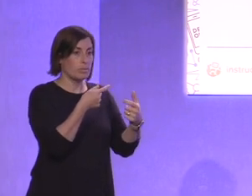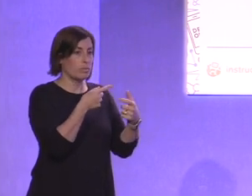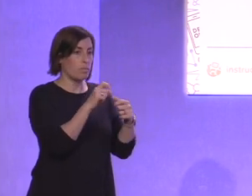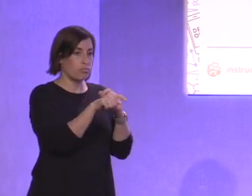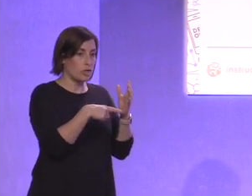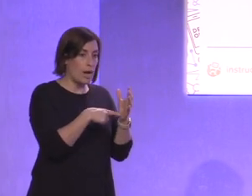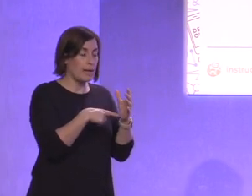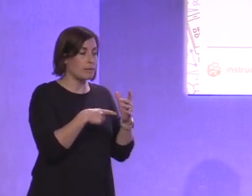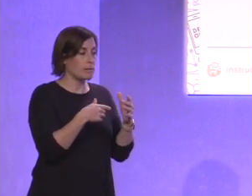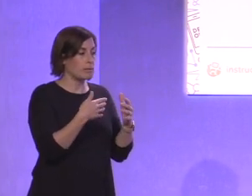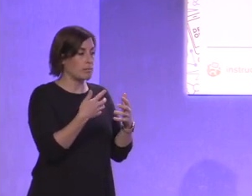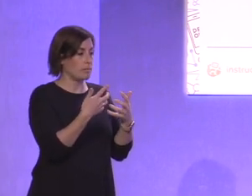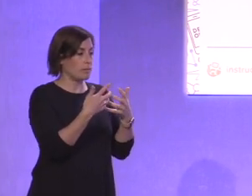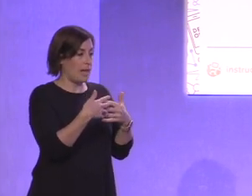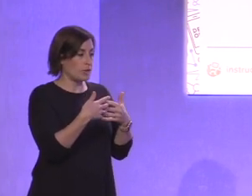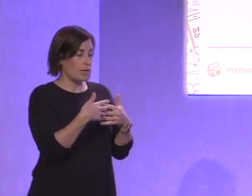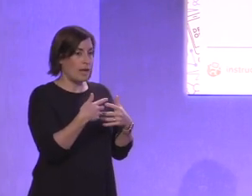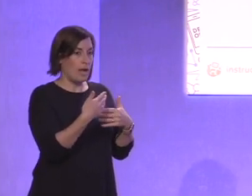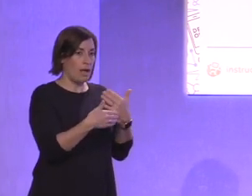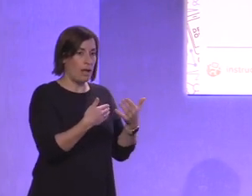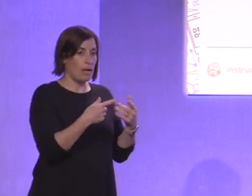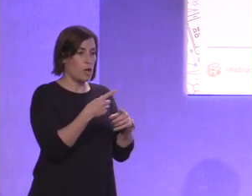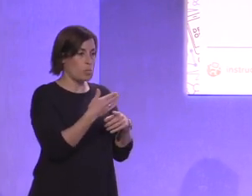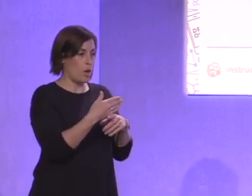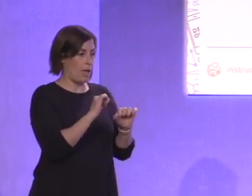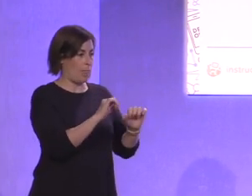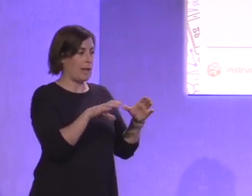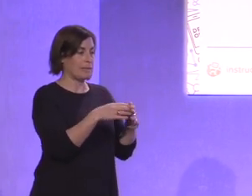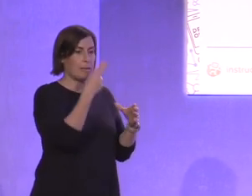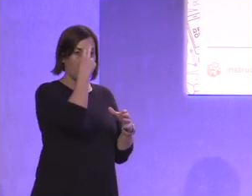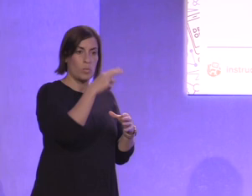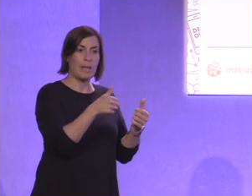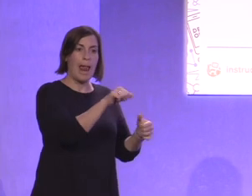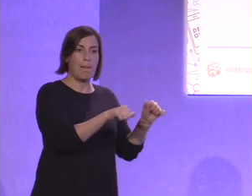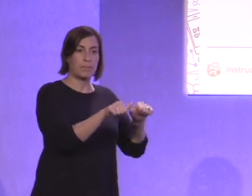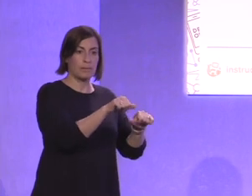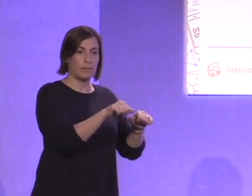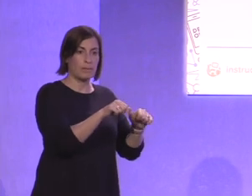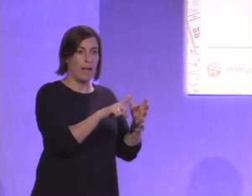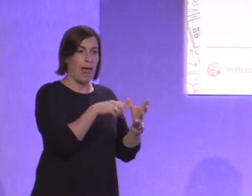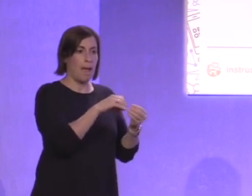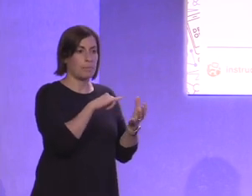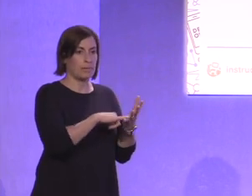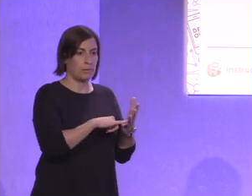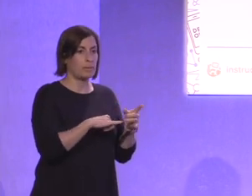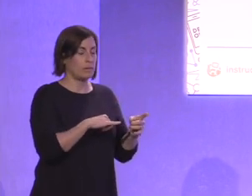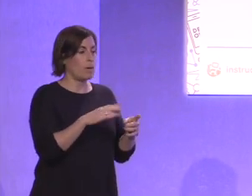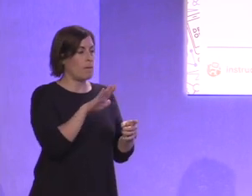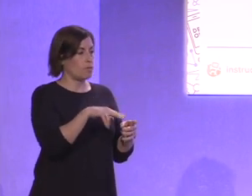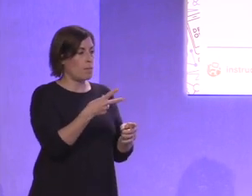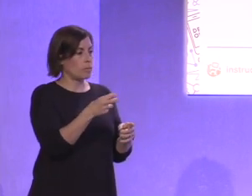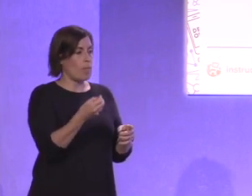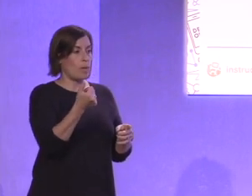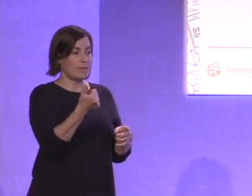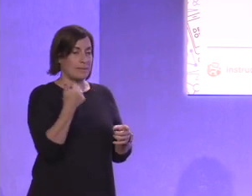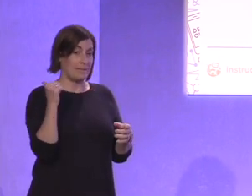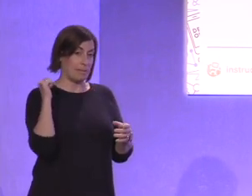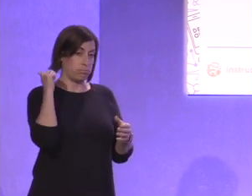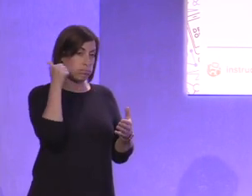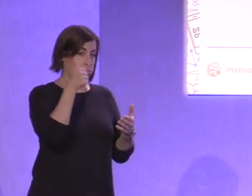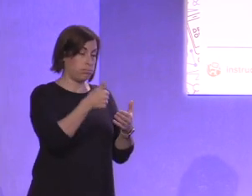of the engineers in labs, Pivotal Labs. And over time, from about 2006 to now, it